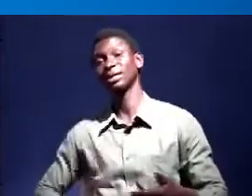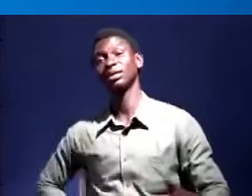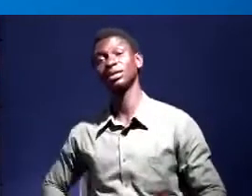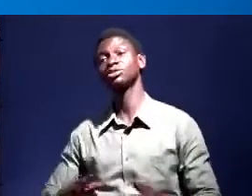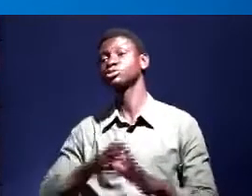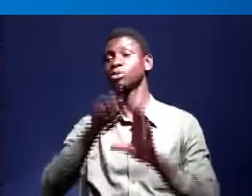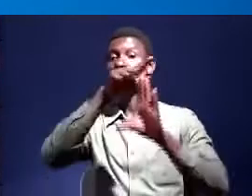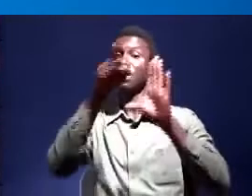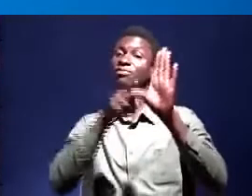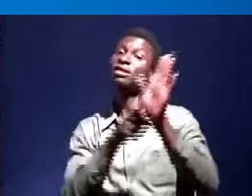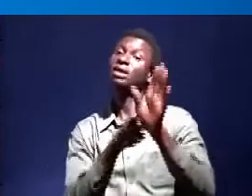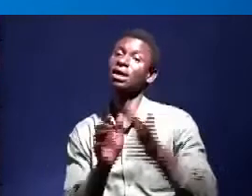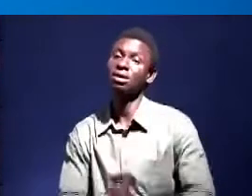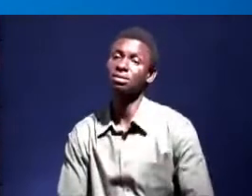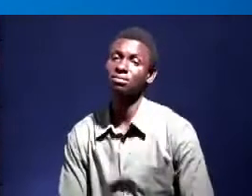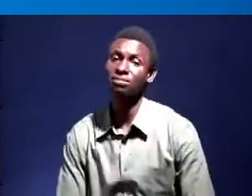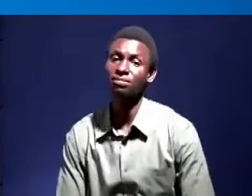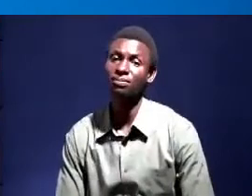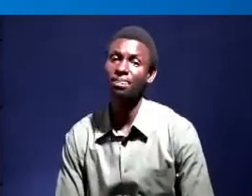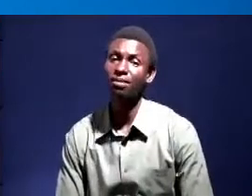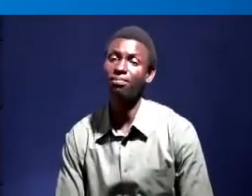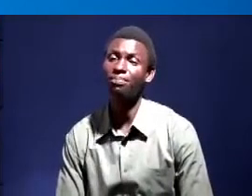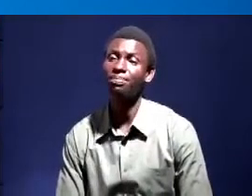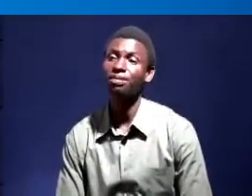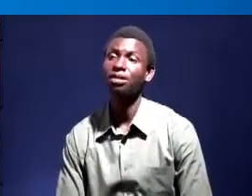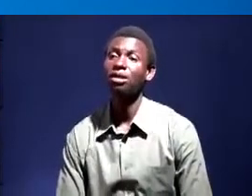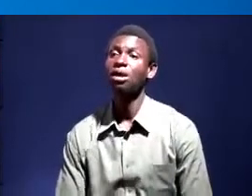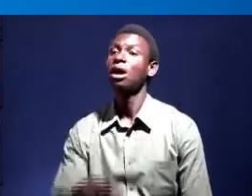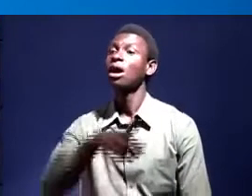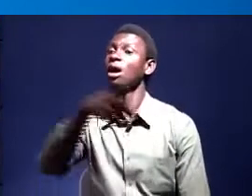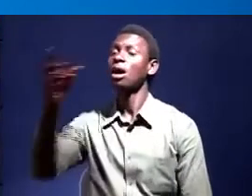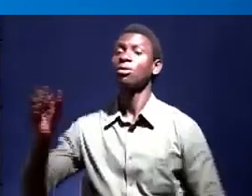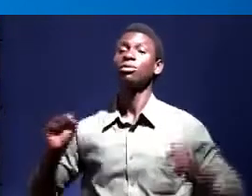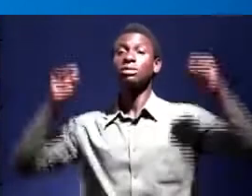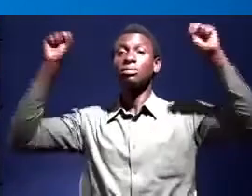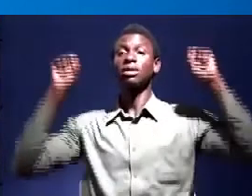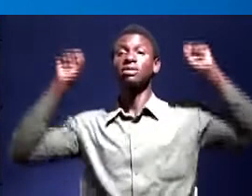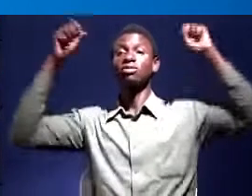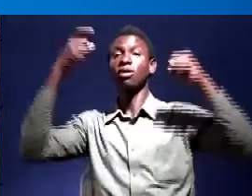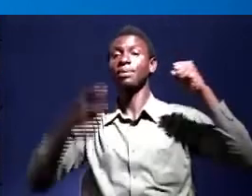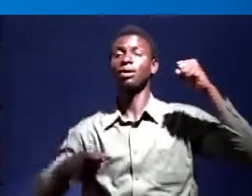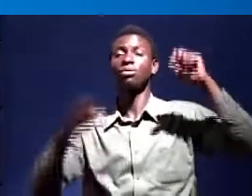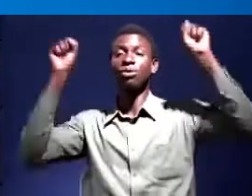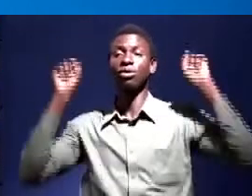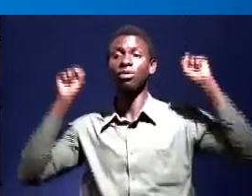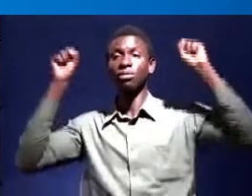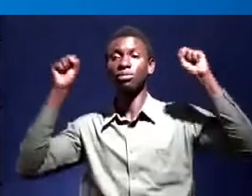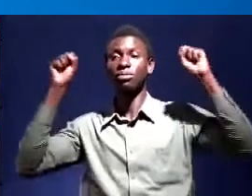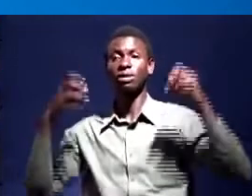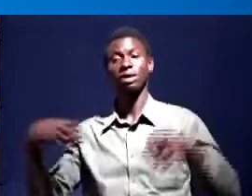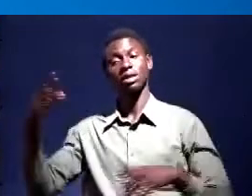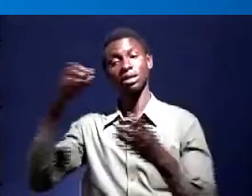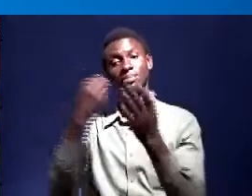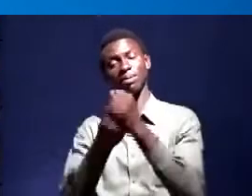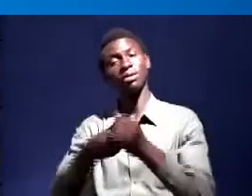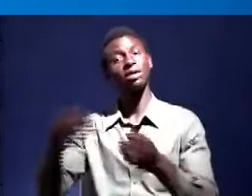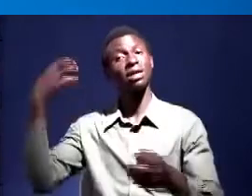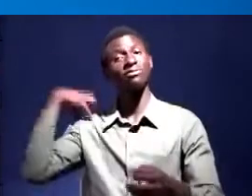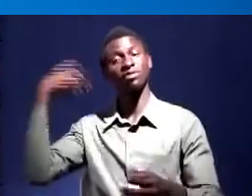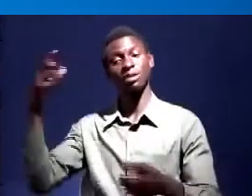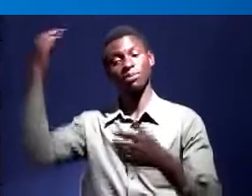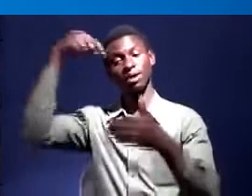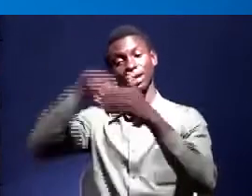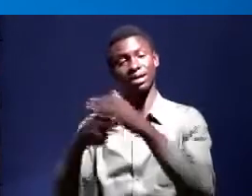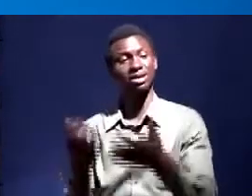and Philip went down into the water. Hawa wote Ethiopia Mkushi huyu na huyu Filipo wakaingia. The Ethiopian was